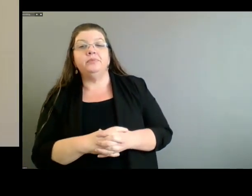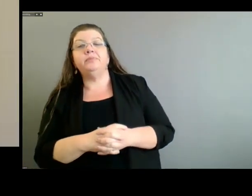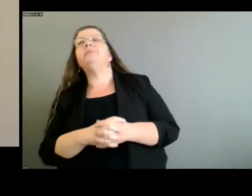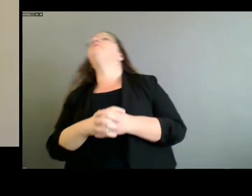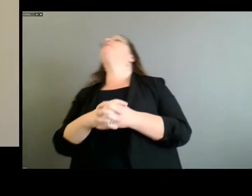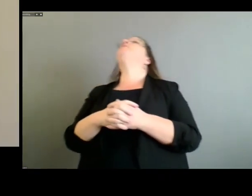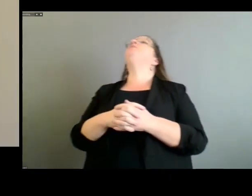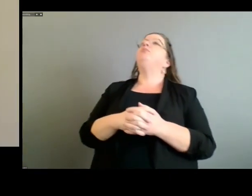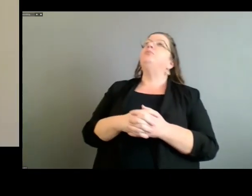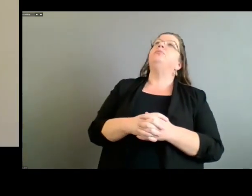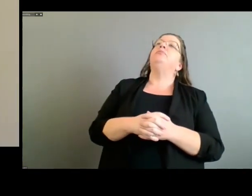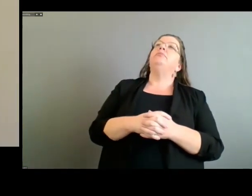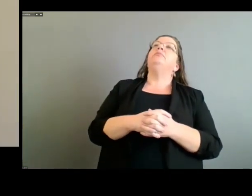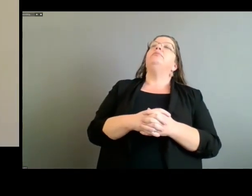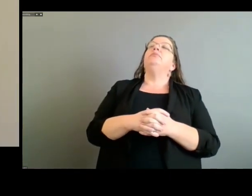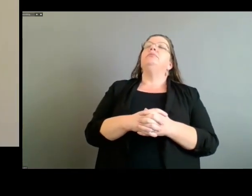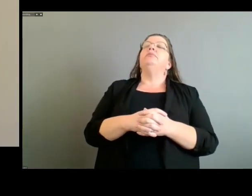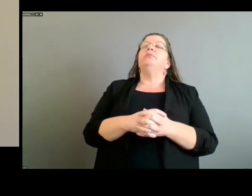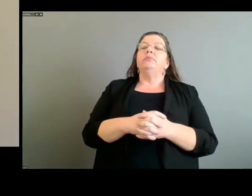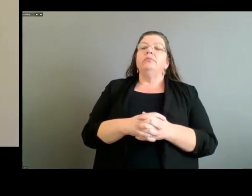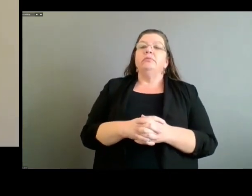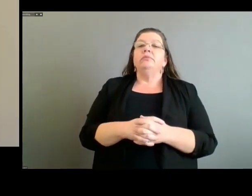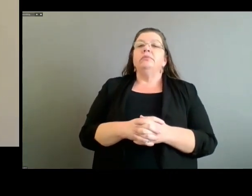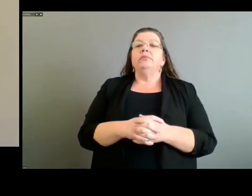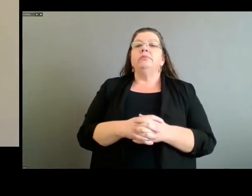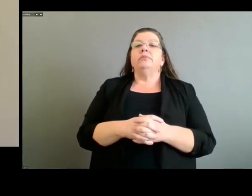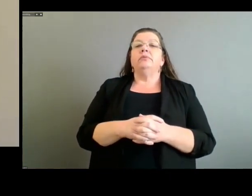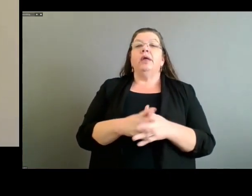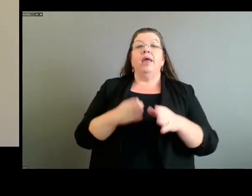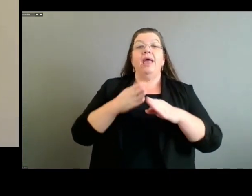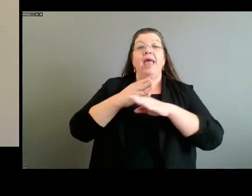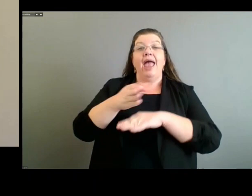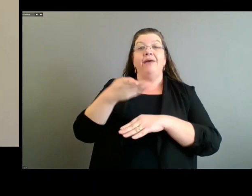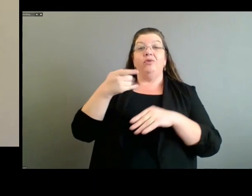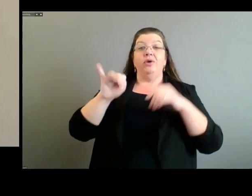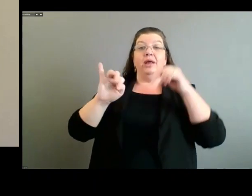Well, after April 15th,